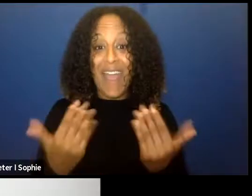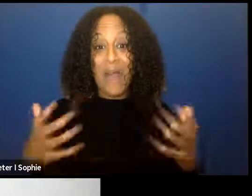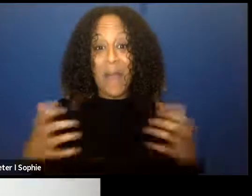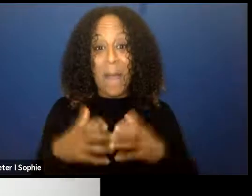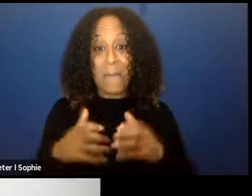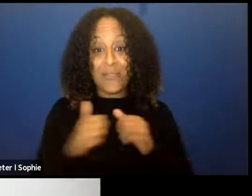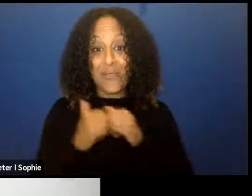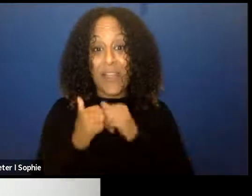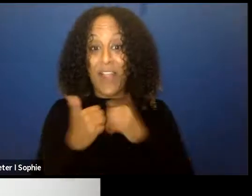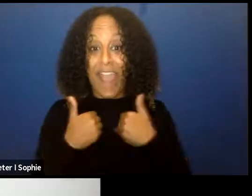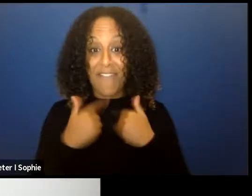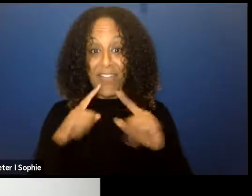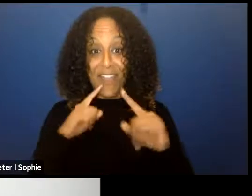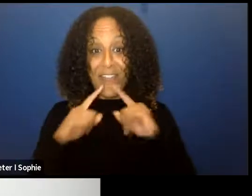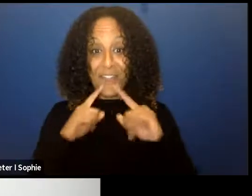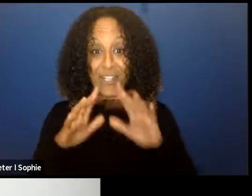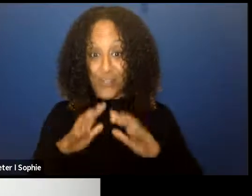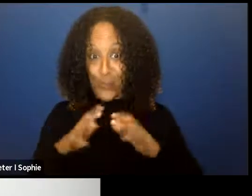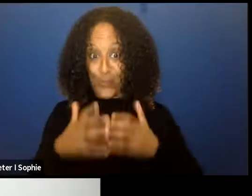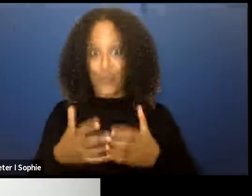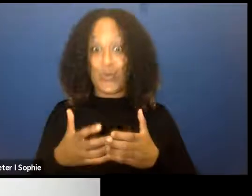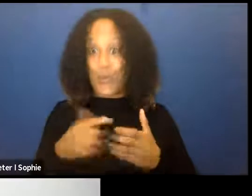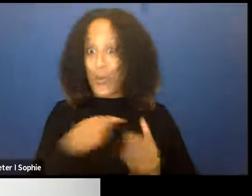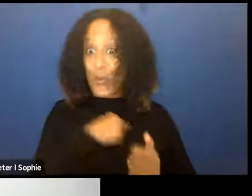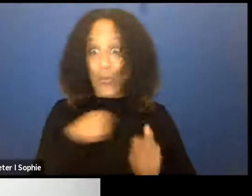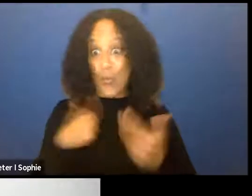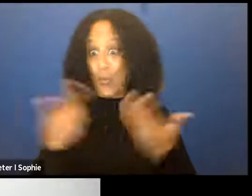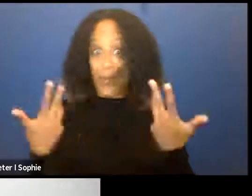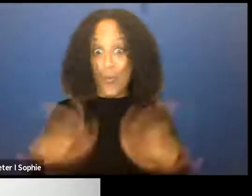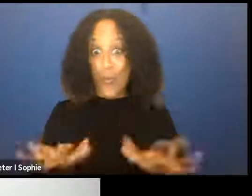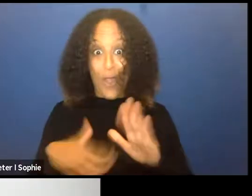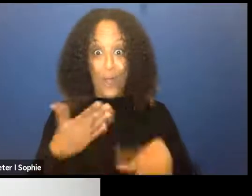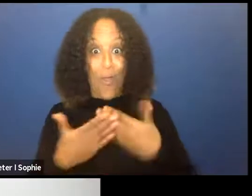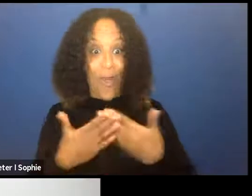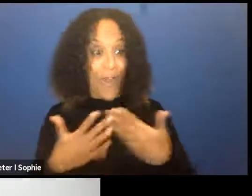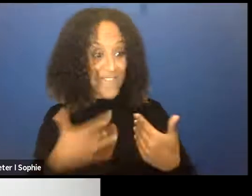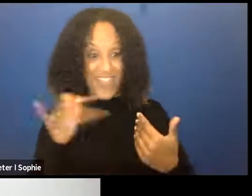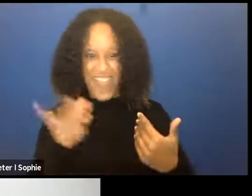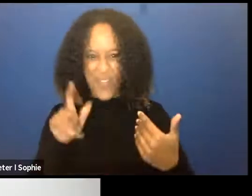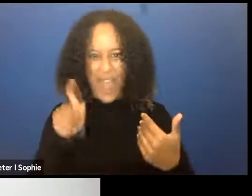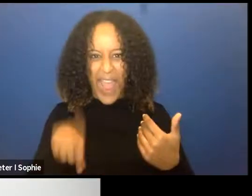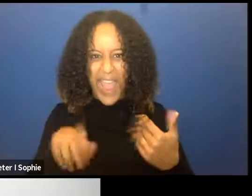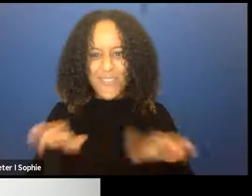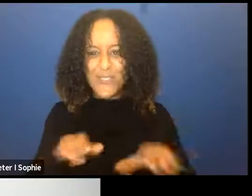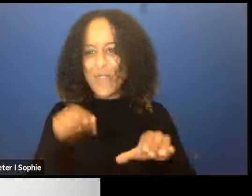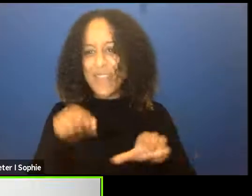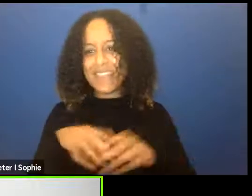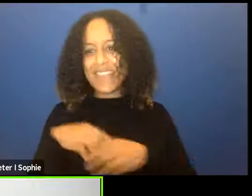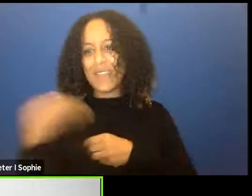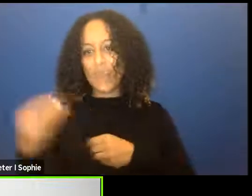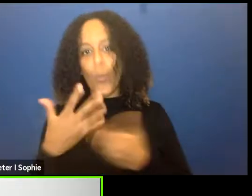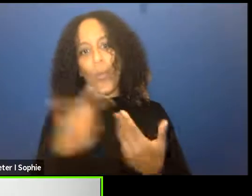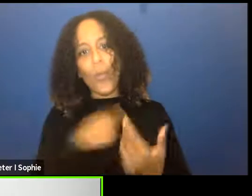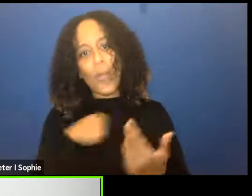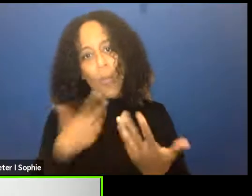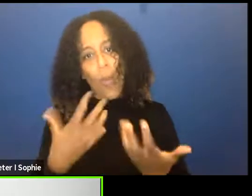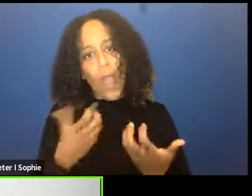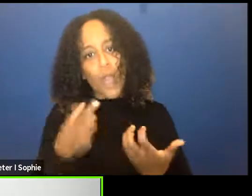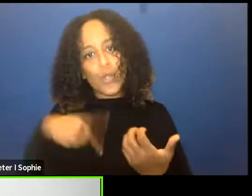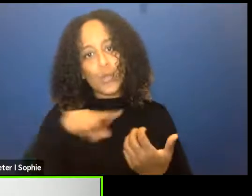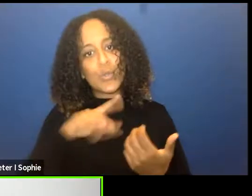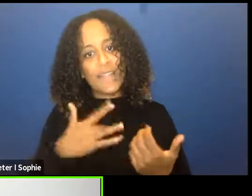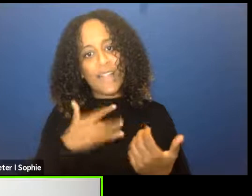and having the conversation as a group and saying we don't want you all to feel like you have to do this outside. We want you all to feel like we can do